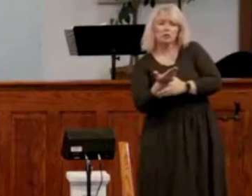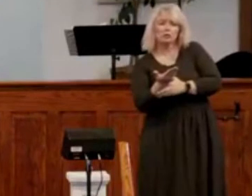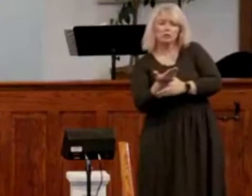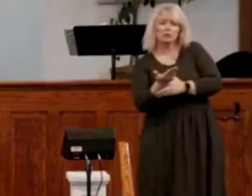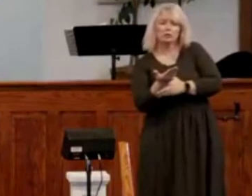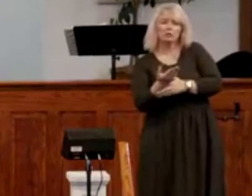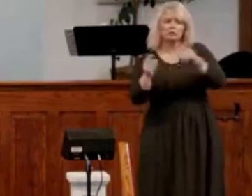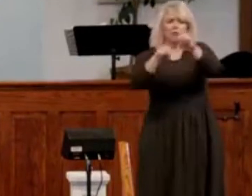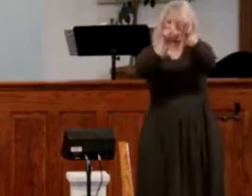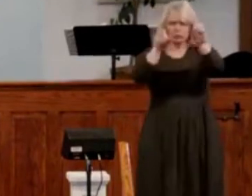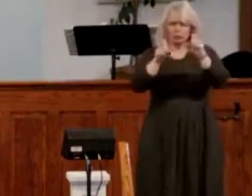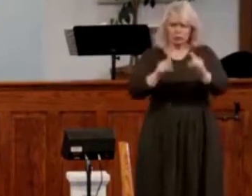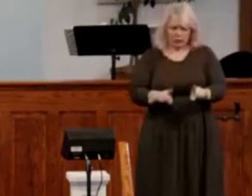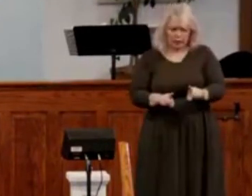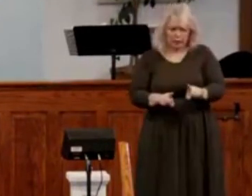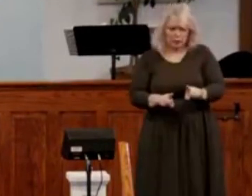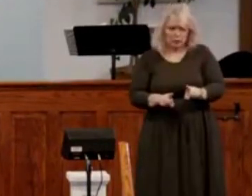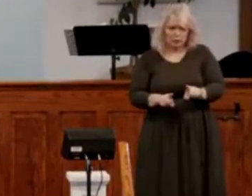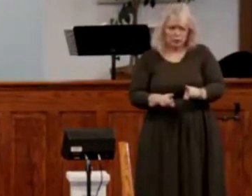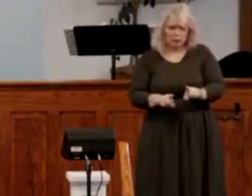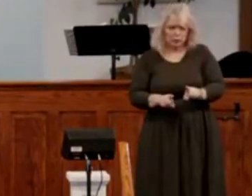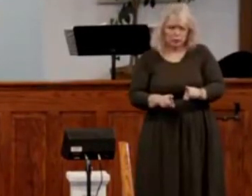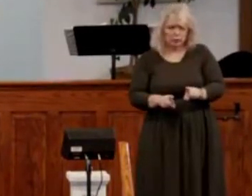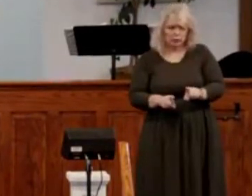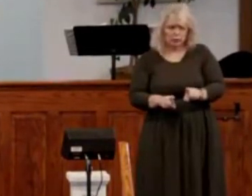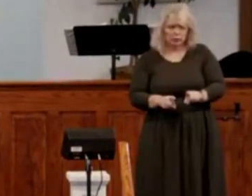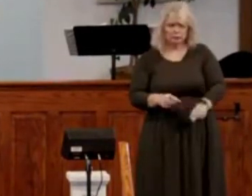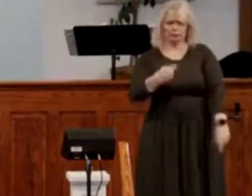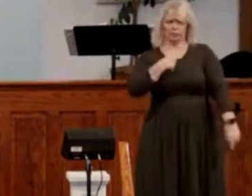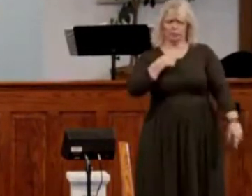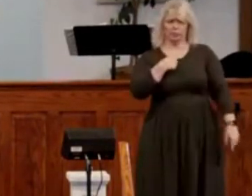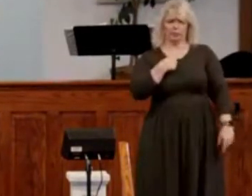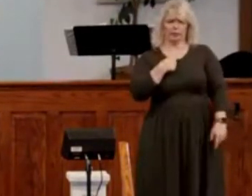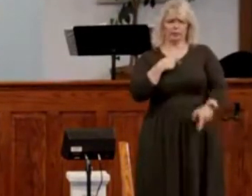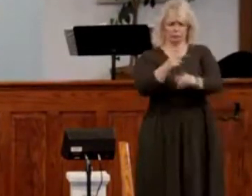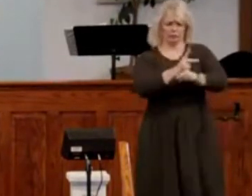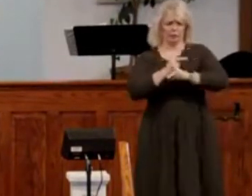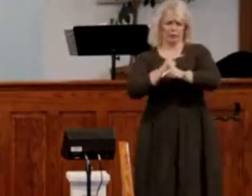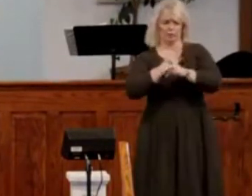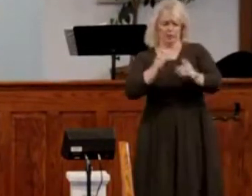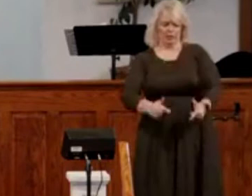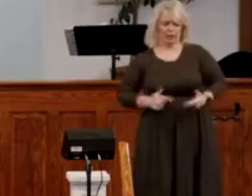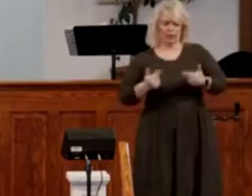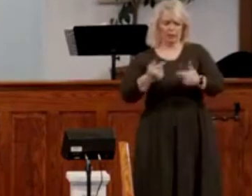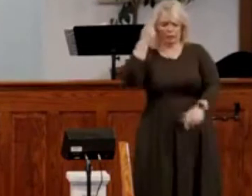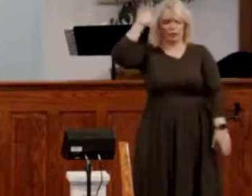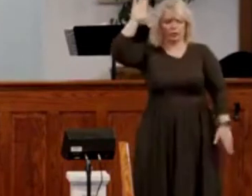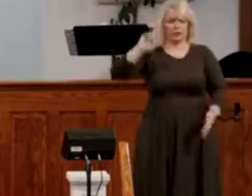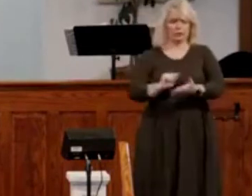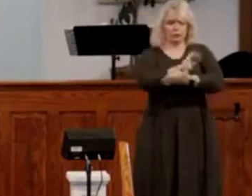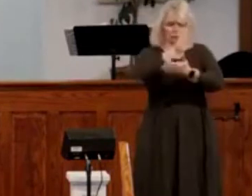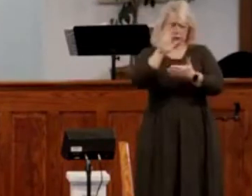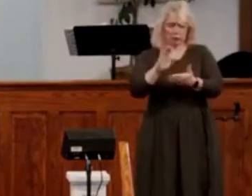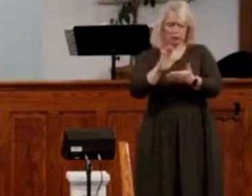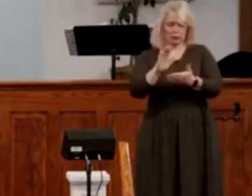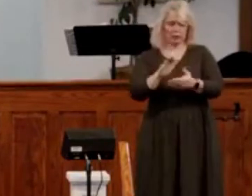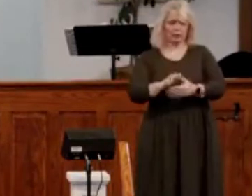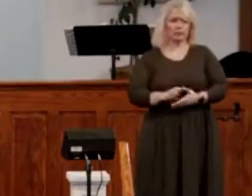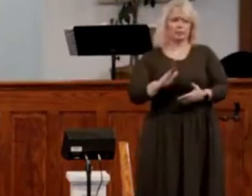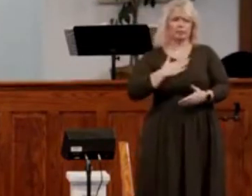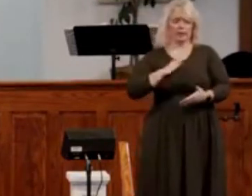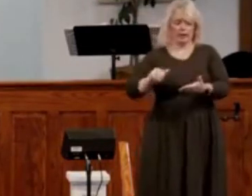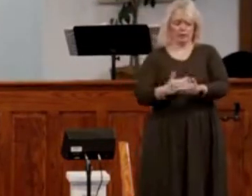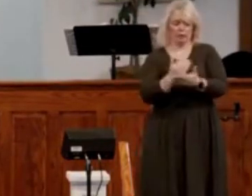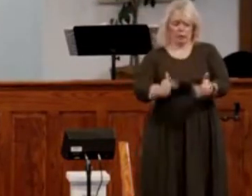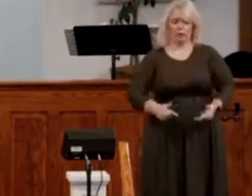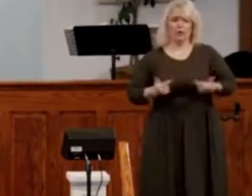we're left with then is, so if I am supposed to steward my life for his glory, my new life for his glory, how